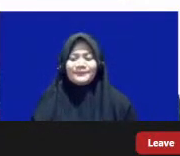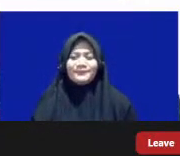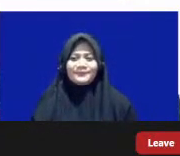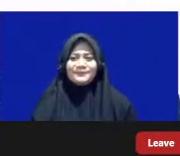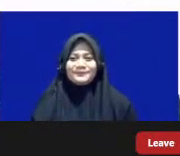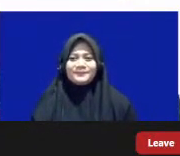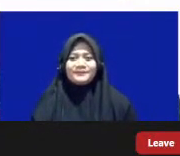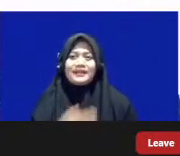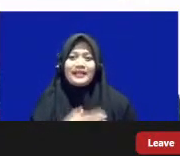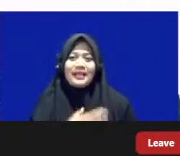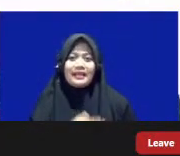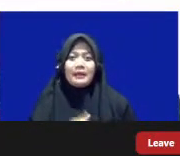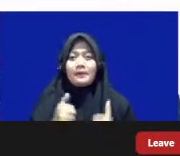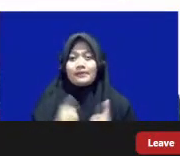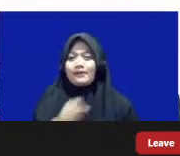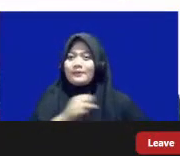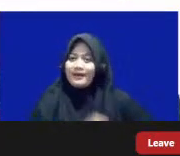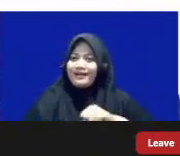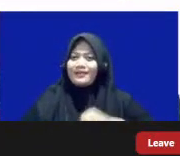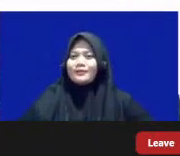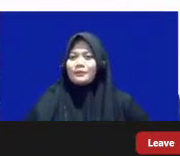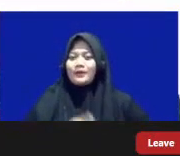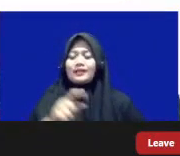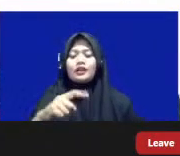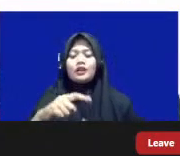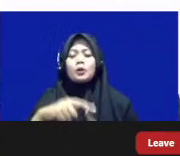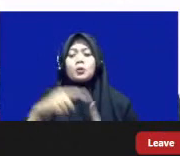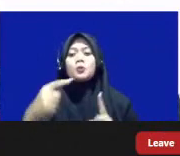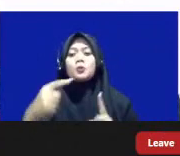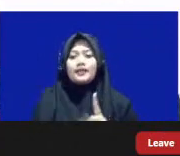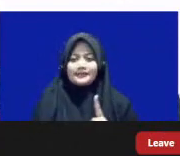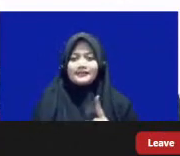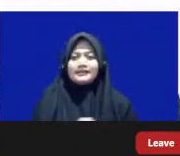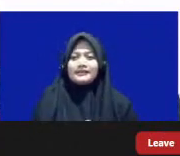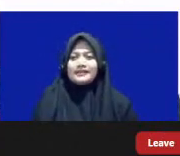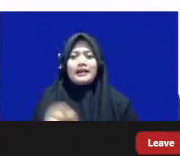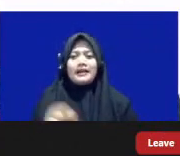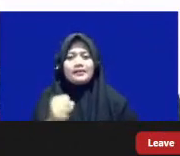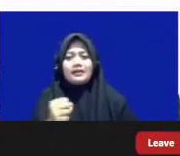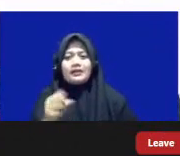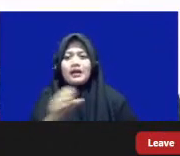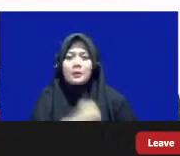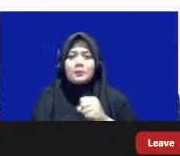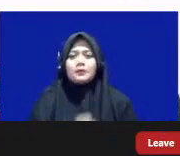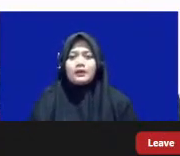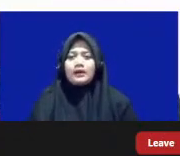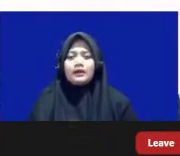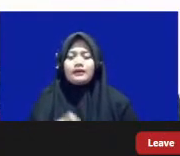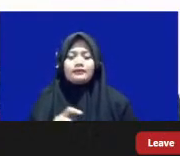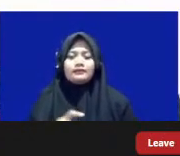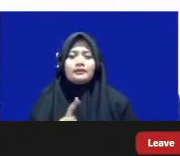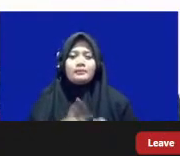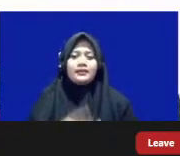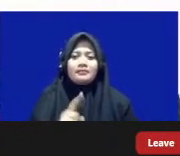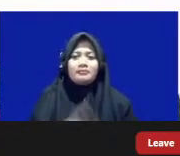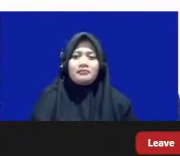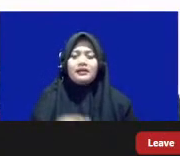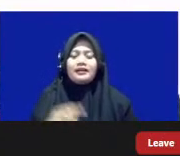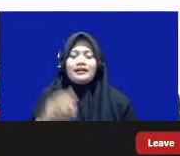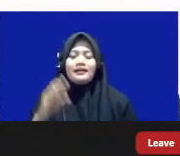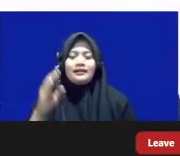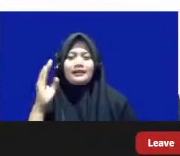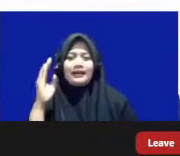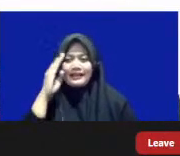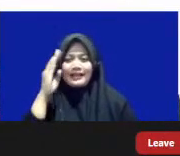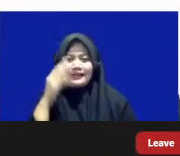Saya bisa melakukan tugas yang tidak bisa dilakukan oleh kaum lelaki. Seperti yang